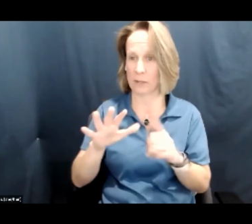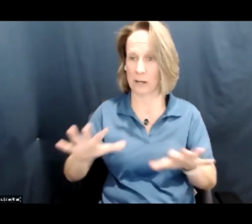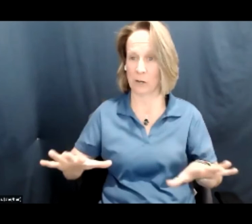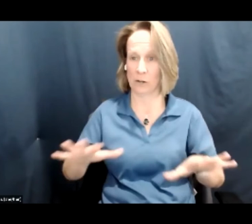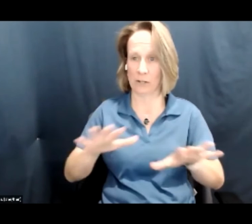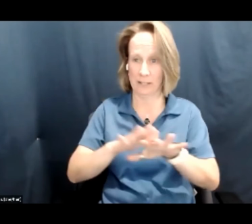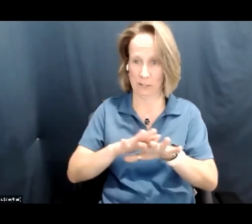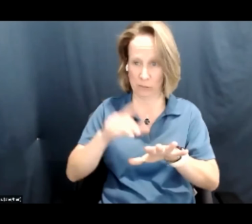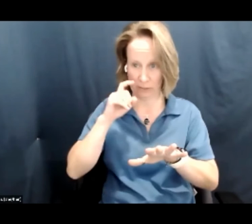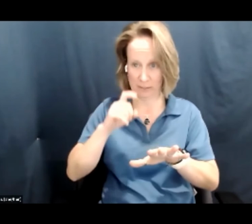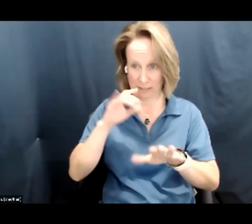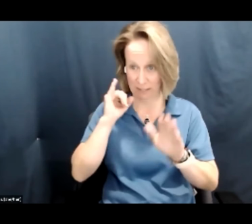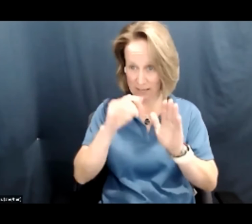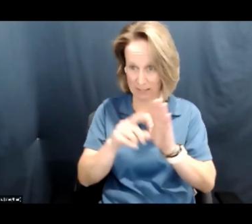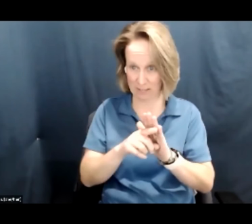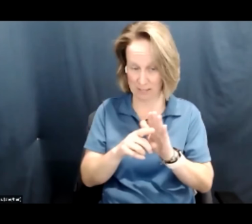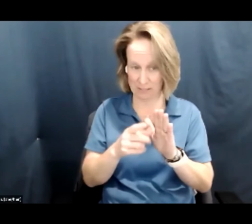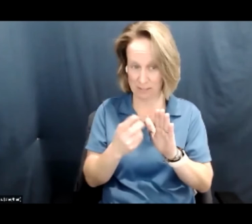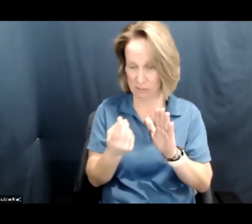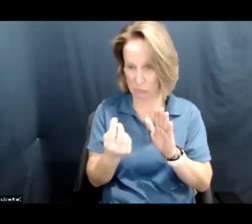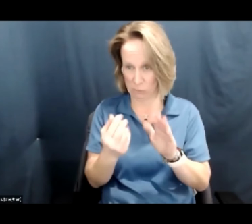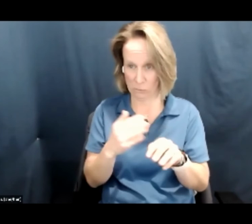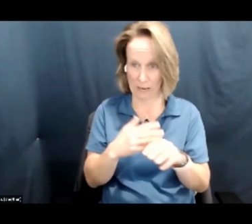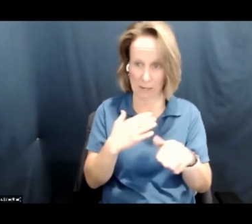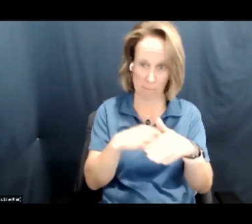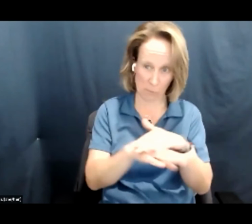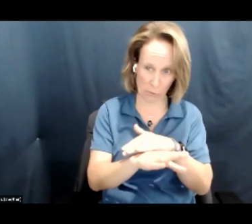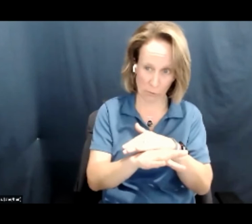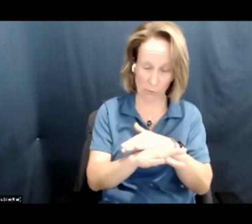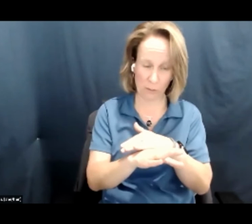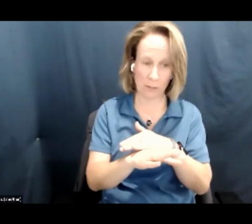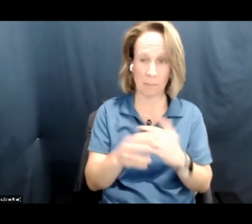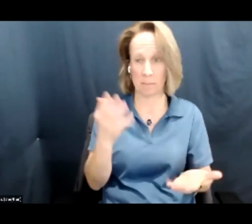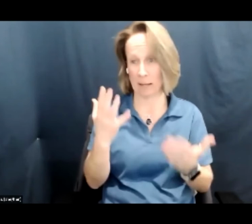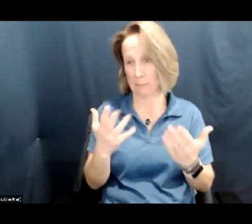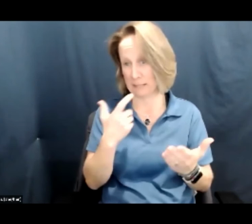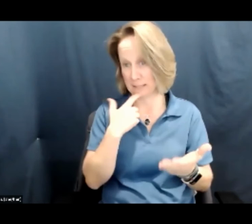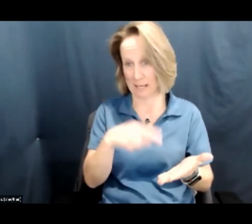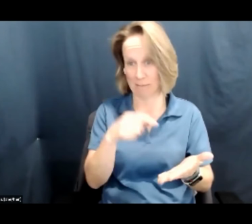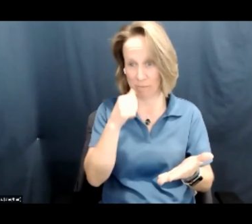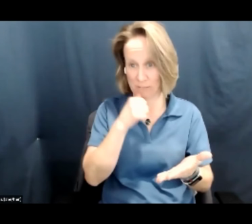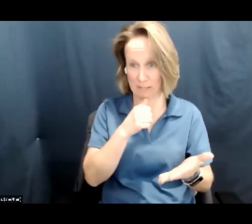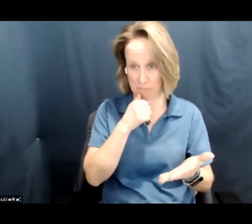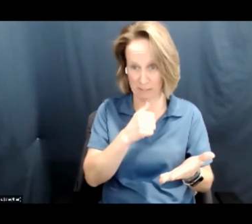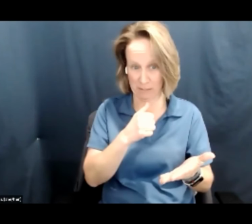they were born. They may have been assigned female at birth. They may not.